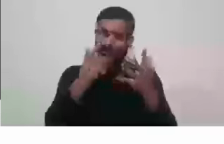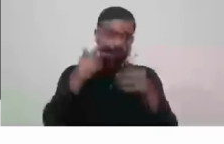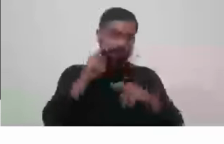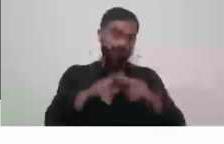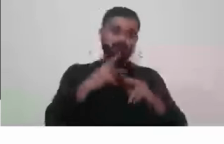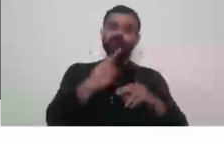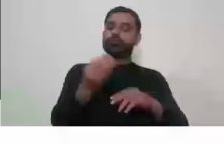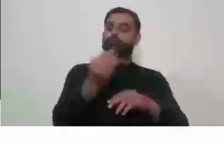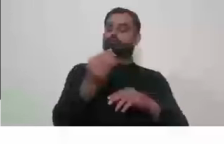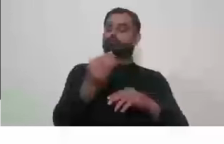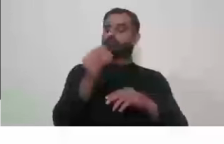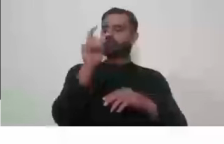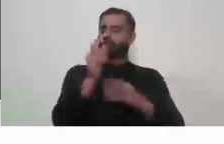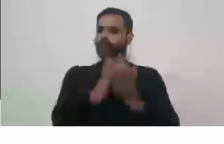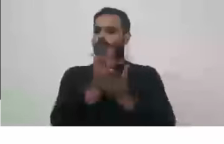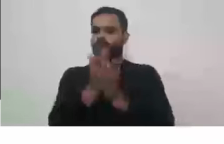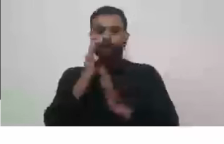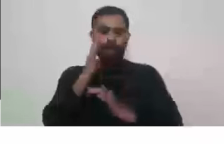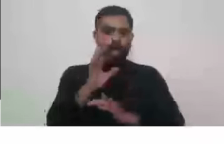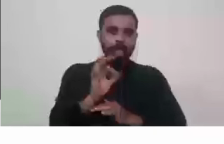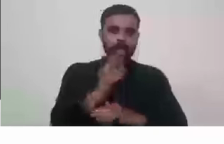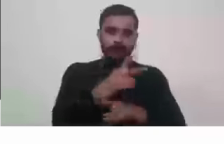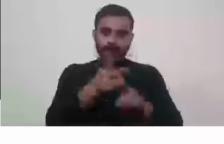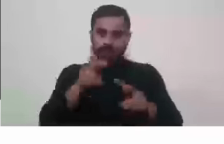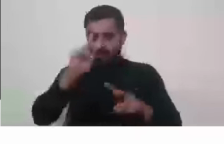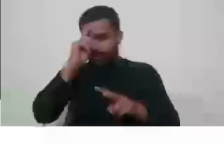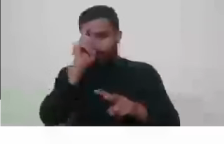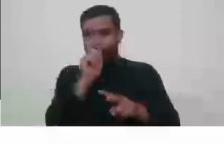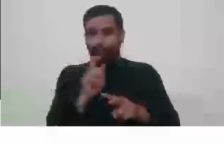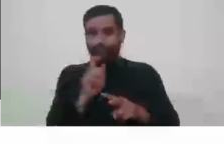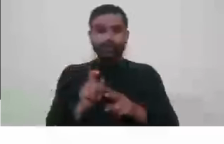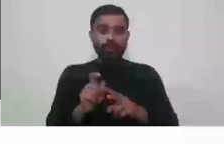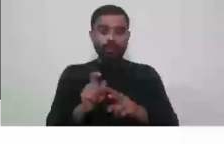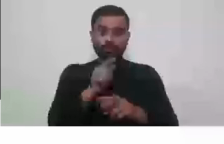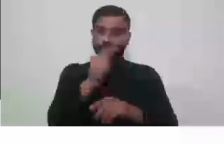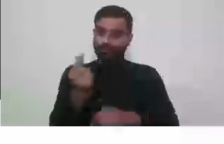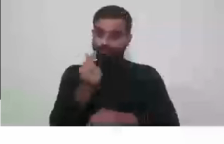rid of this prestigious, important ghost of English part, and